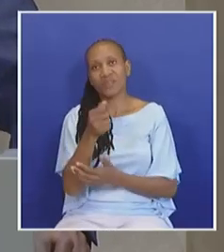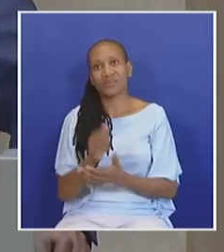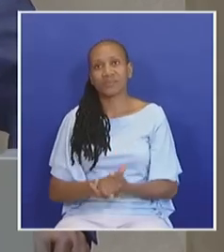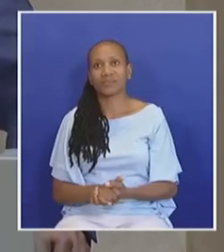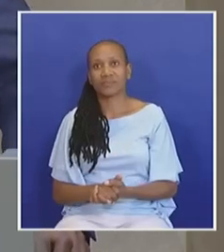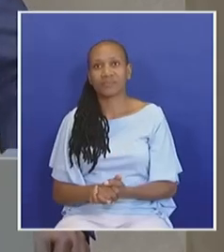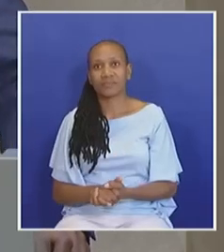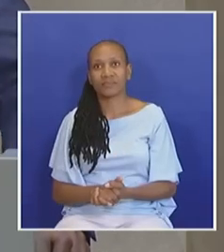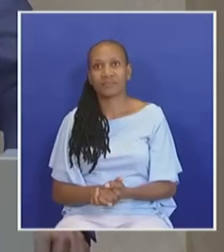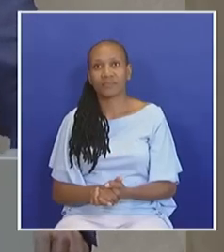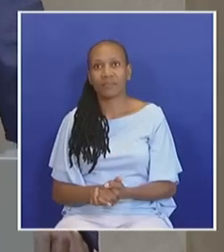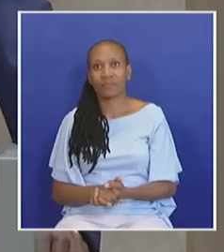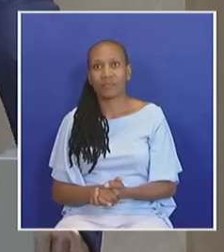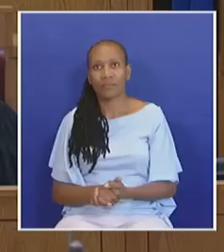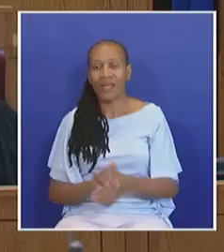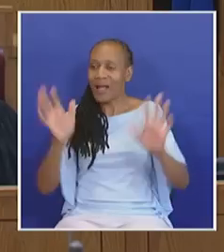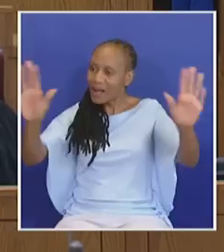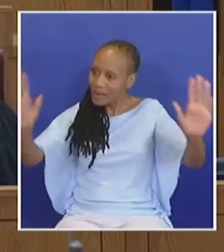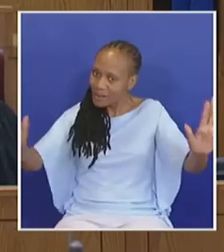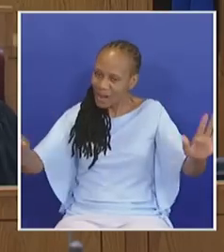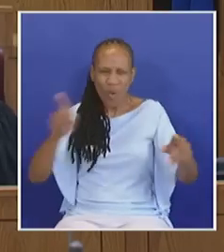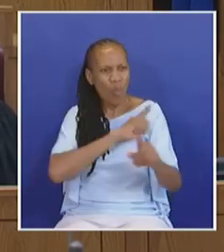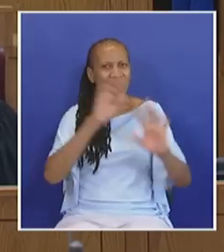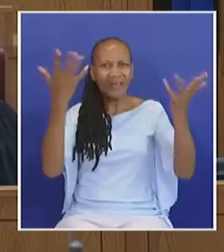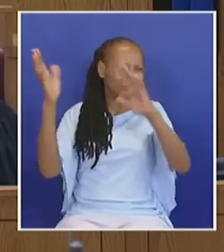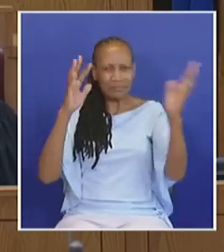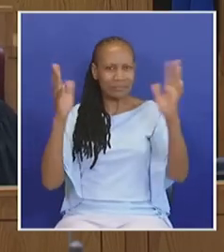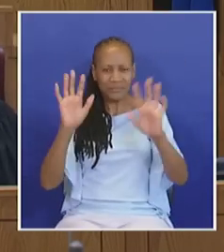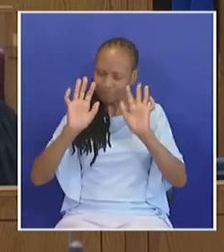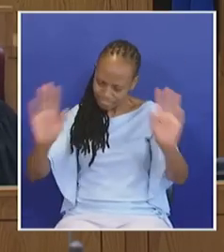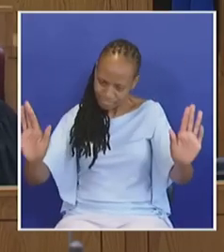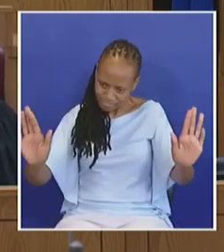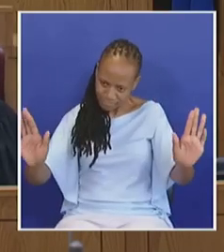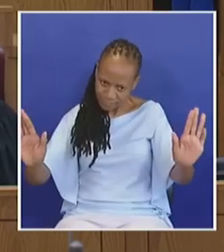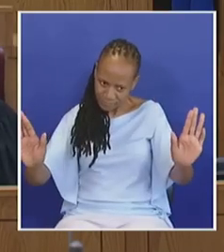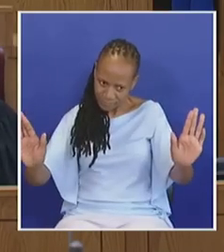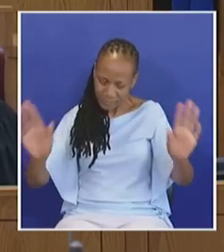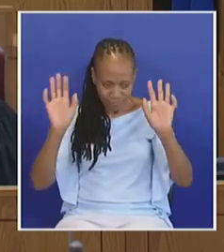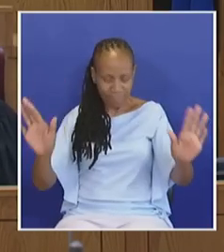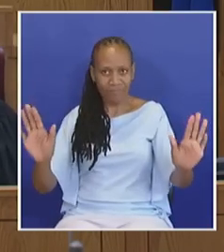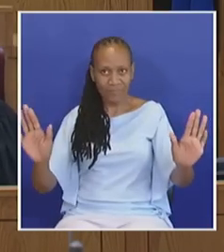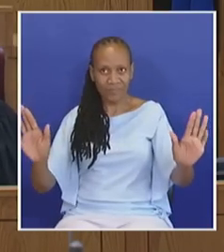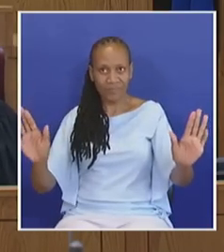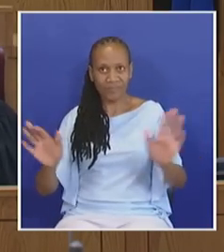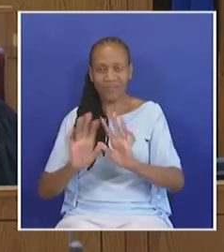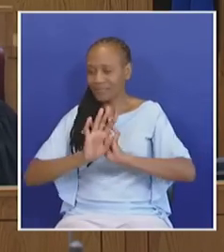No, I don't want any clapping. I'm not taking any fed. I am not taking you.